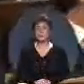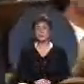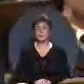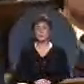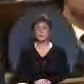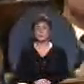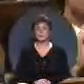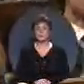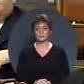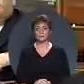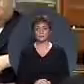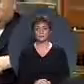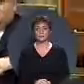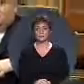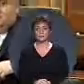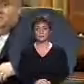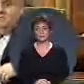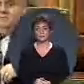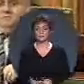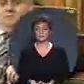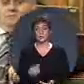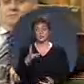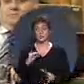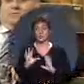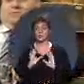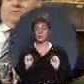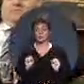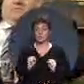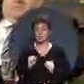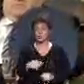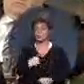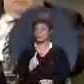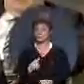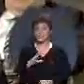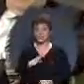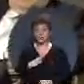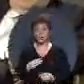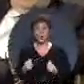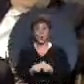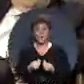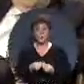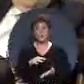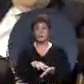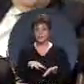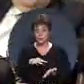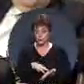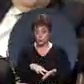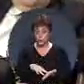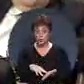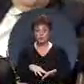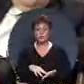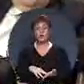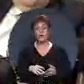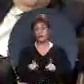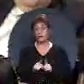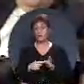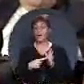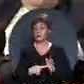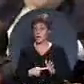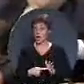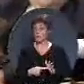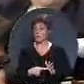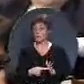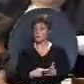Honourable Minister of Health. Well, Mr. Speaker, I can say the many studies have been